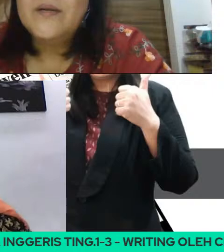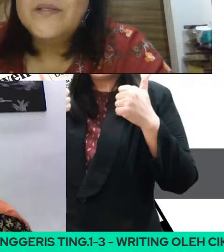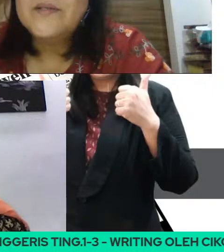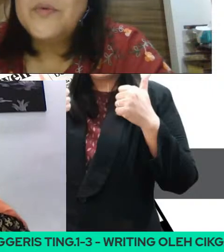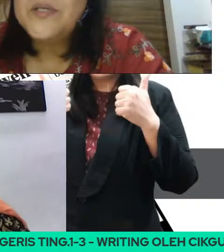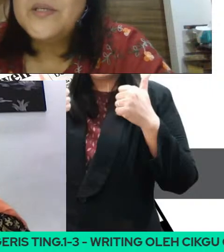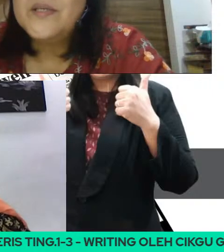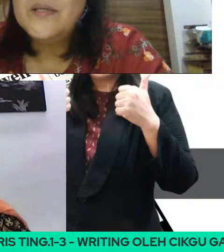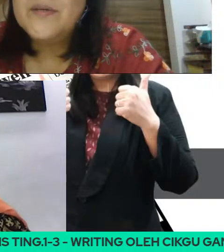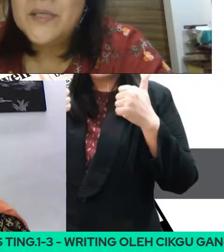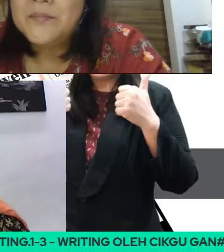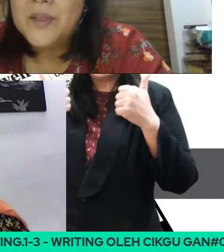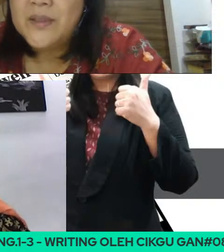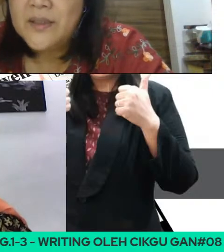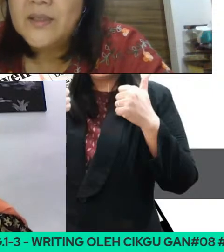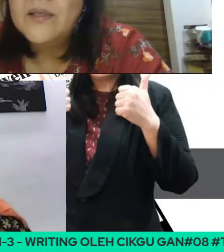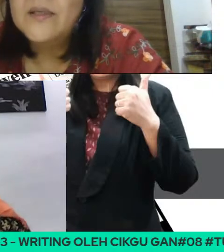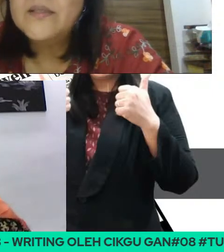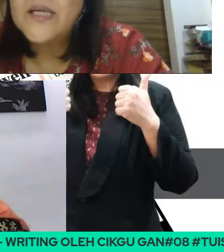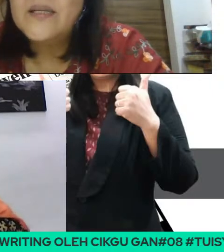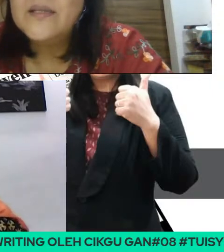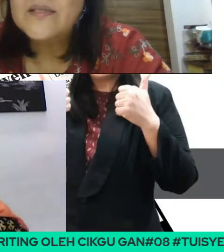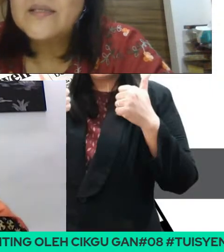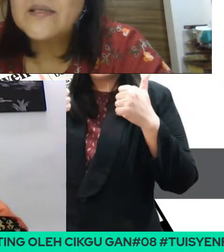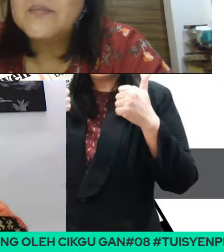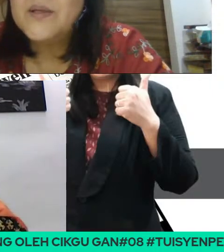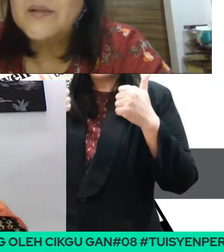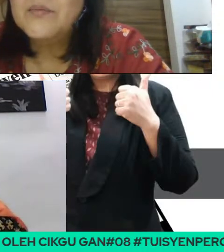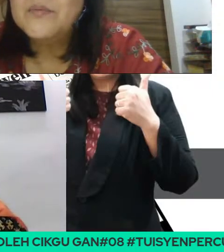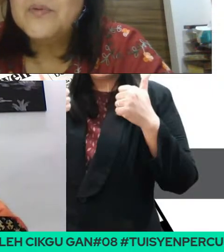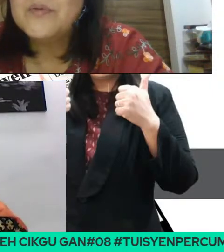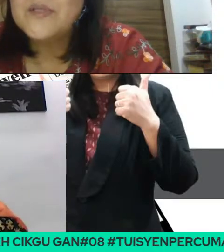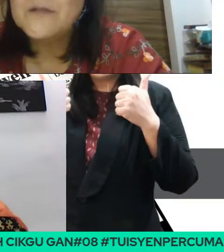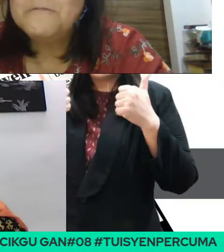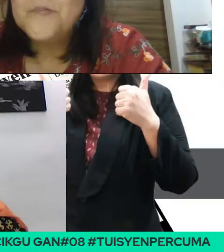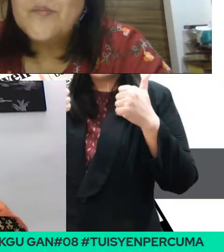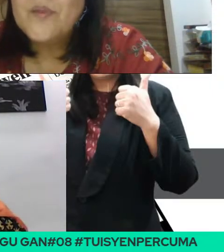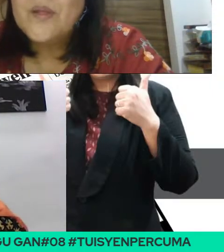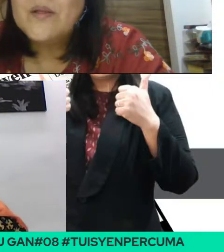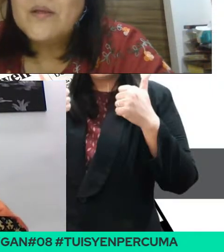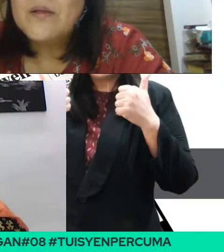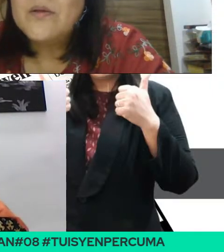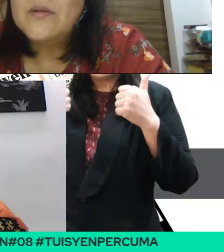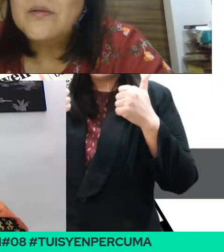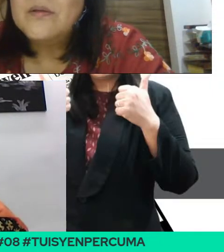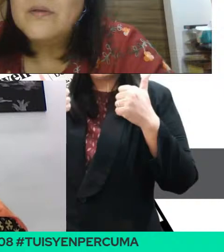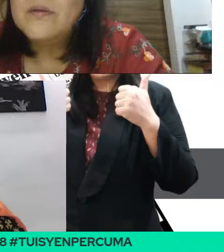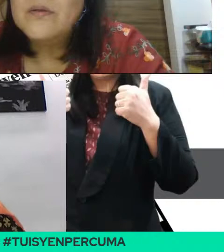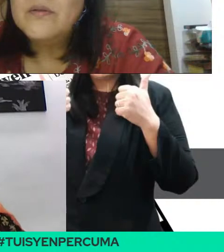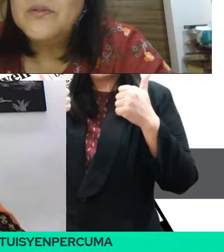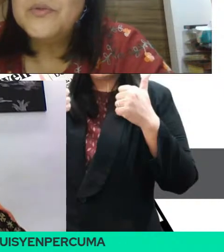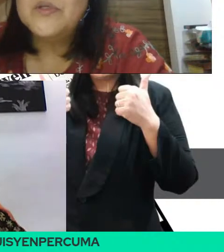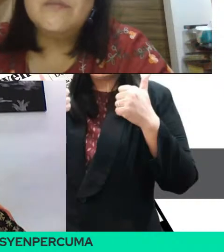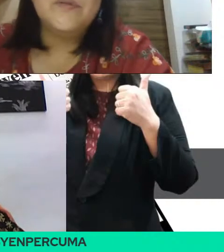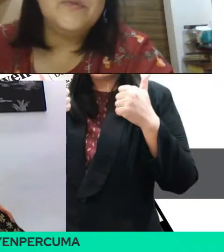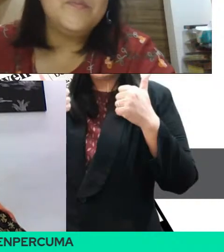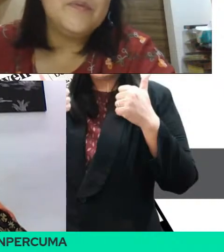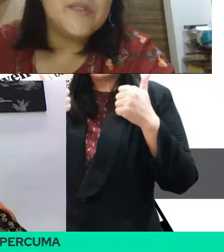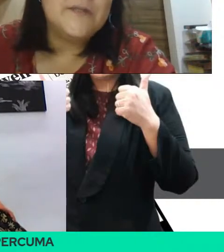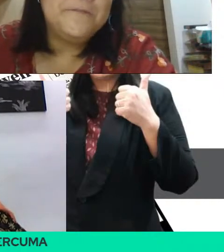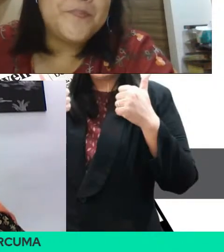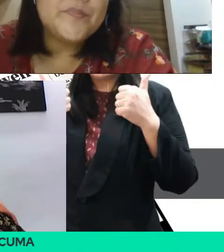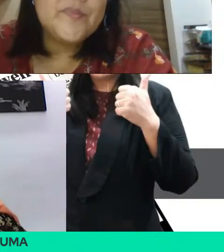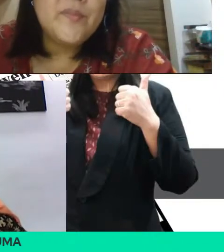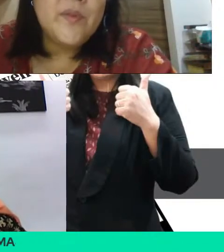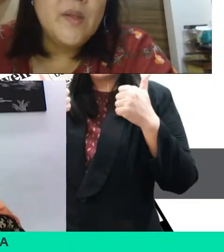I think there is a question here, right, by Janice about the workbooks. Yes, yes, yes. Ah, yes.